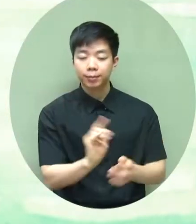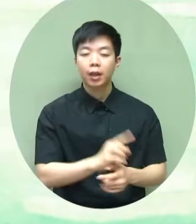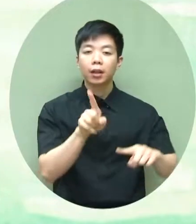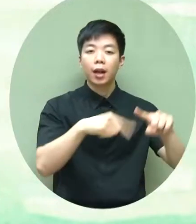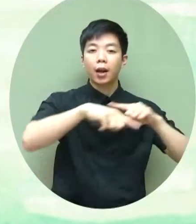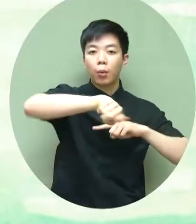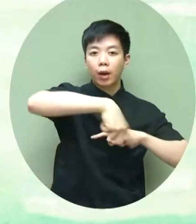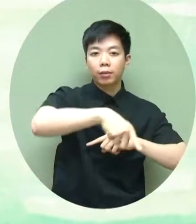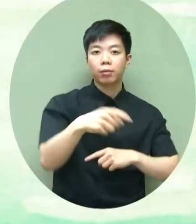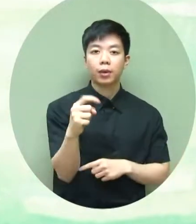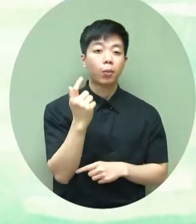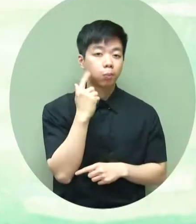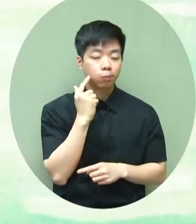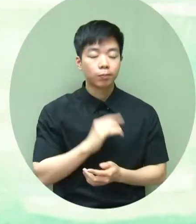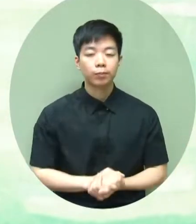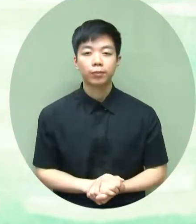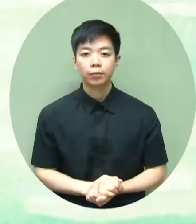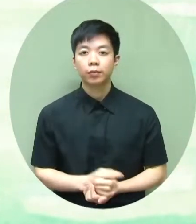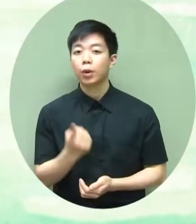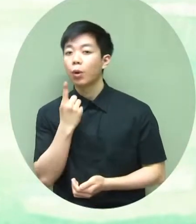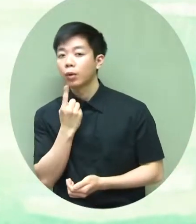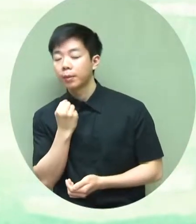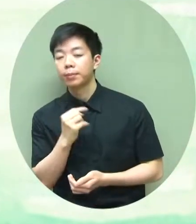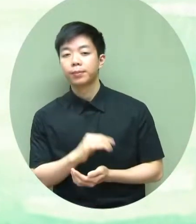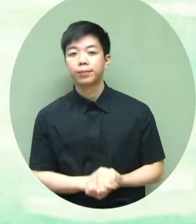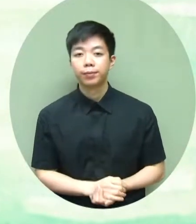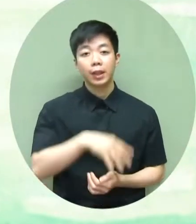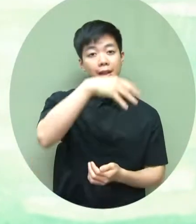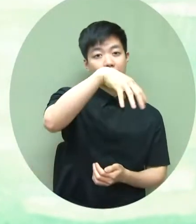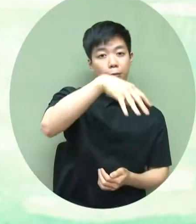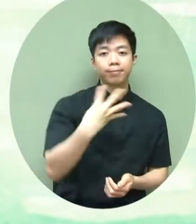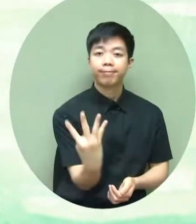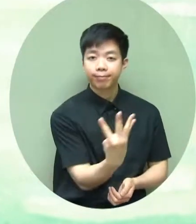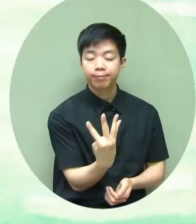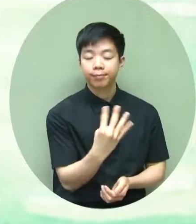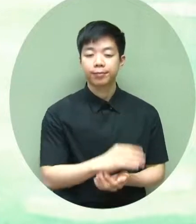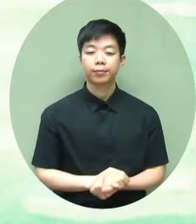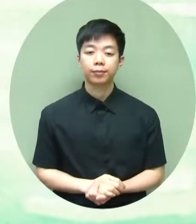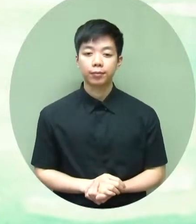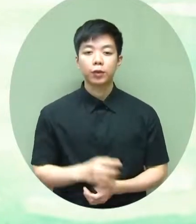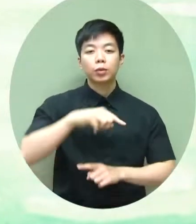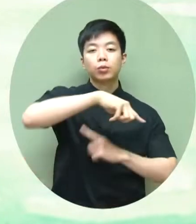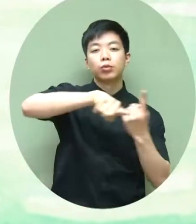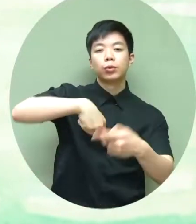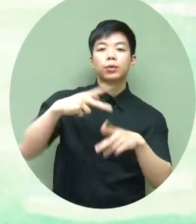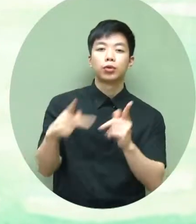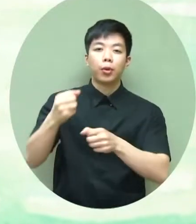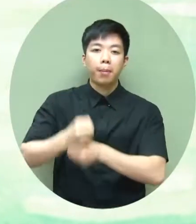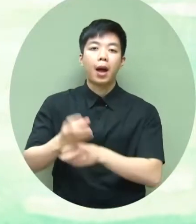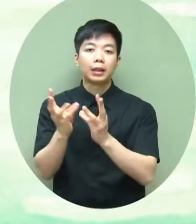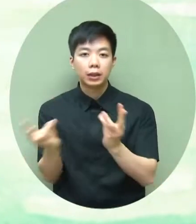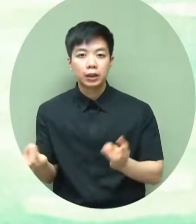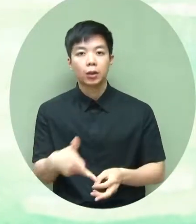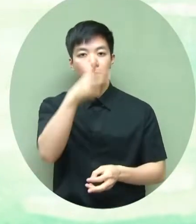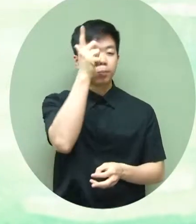4 transfers along the line, i.e. Tower Station, Kowloon Station, Hong Kong Station, and